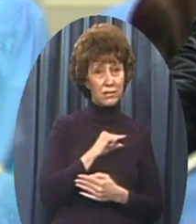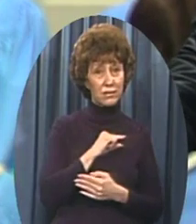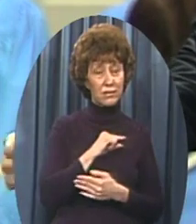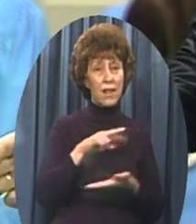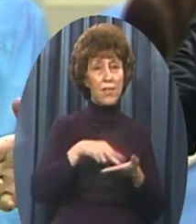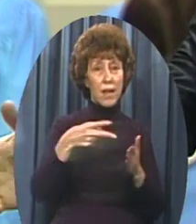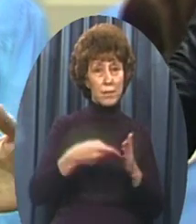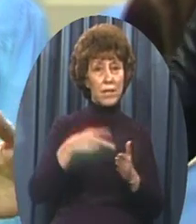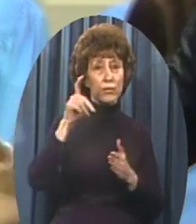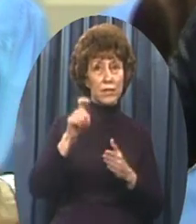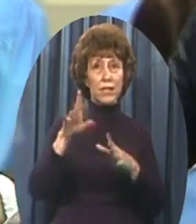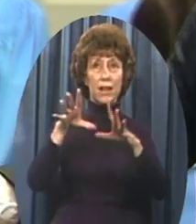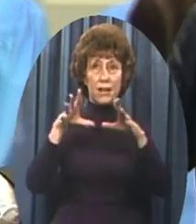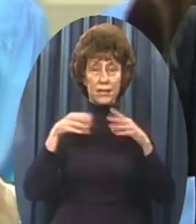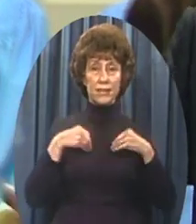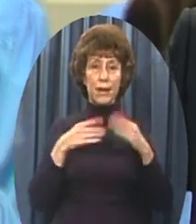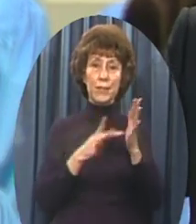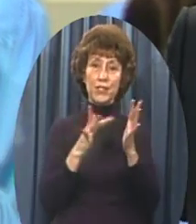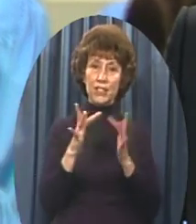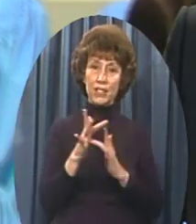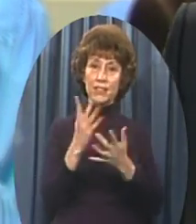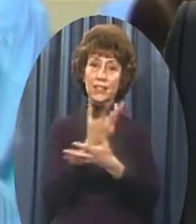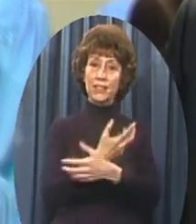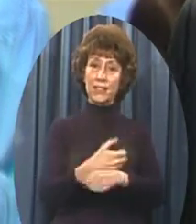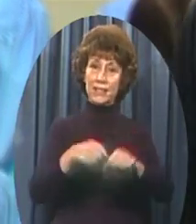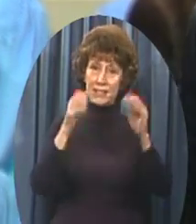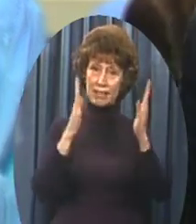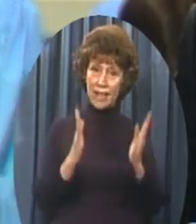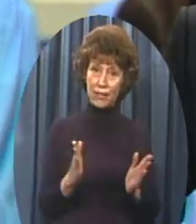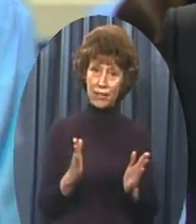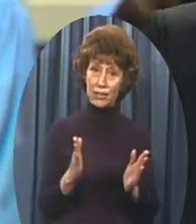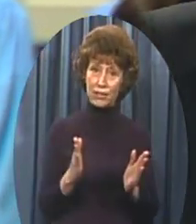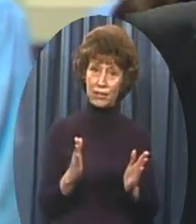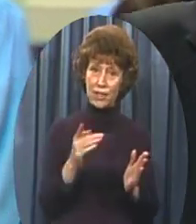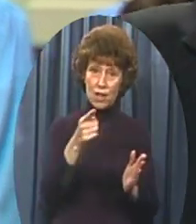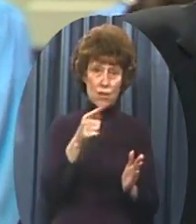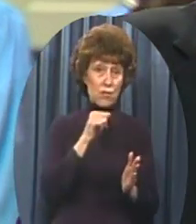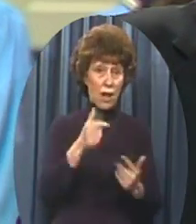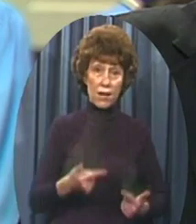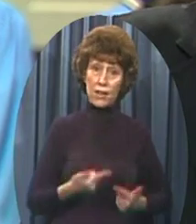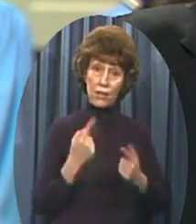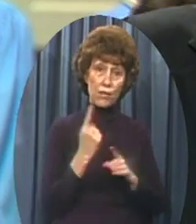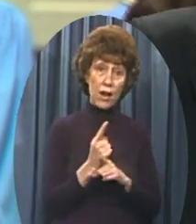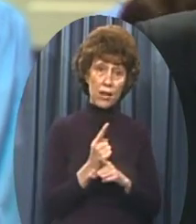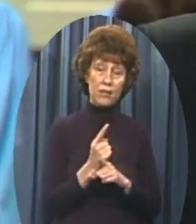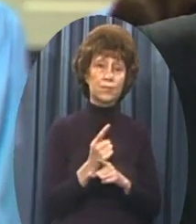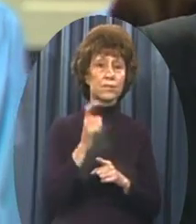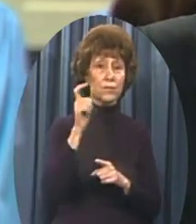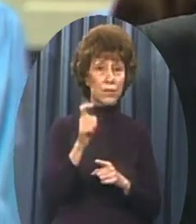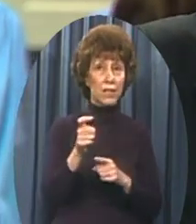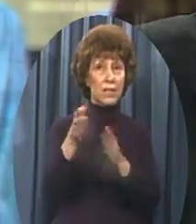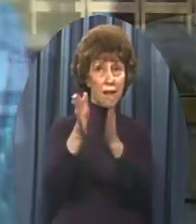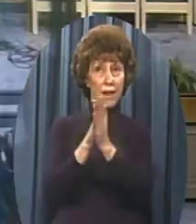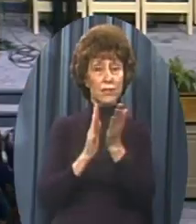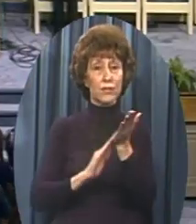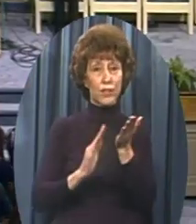come, please, right now and meet us. We'll go with you to a private prayer room, pray with you and help you. While we sing, will you come?